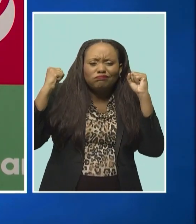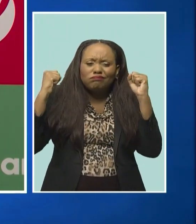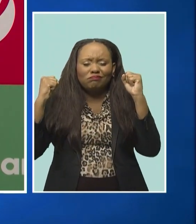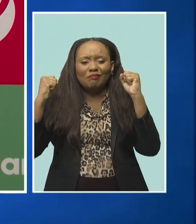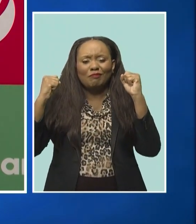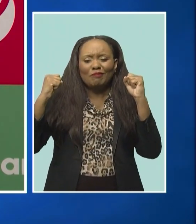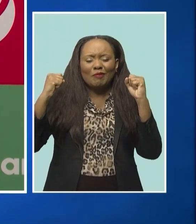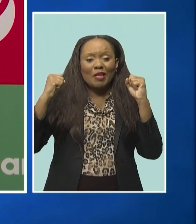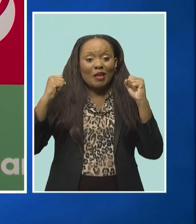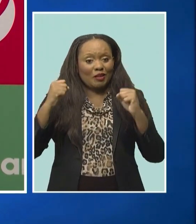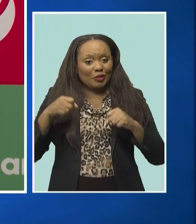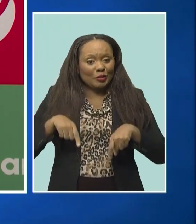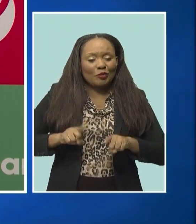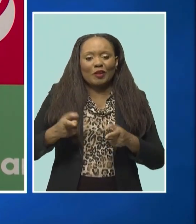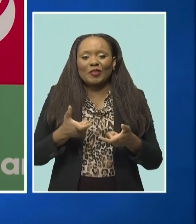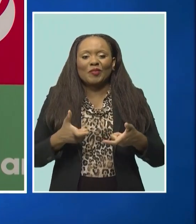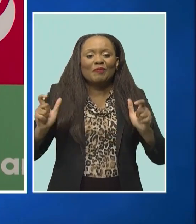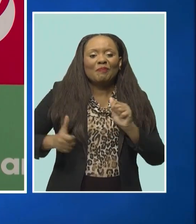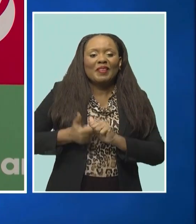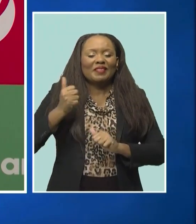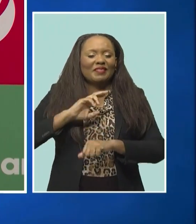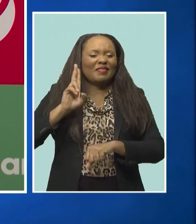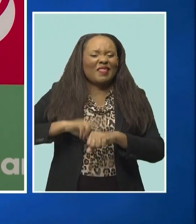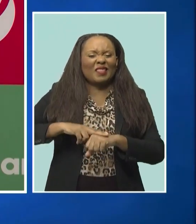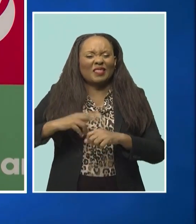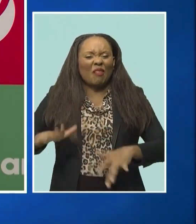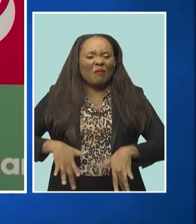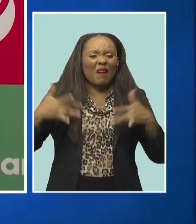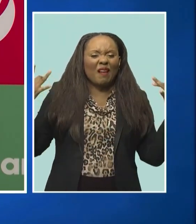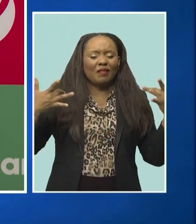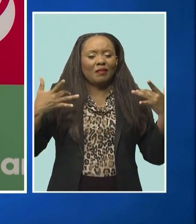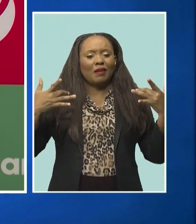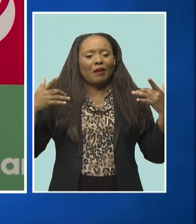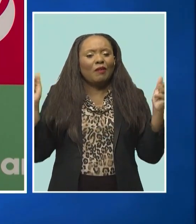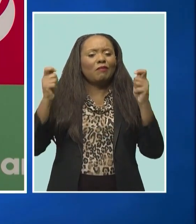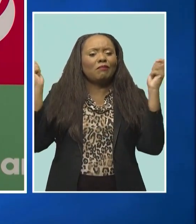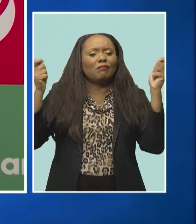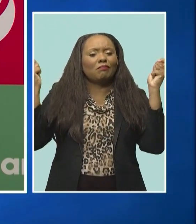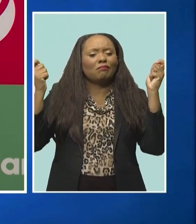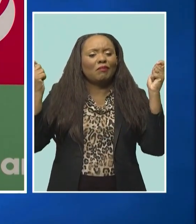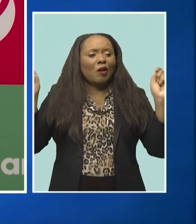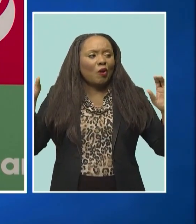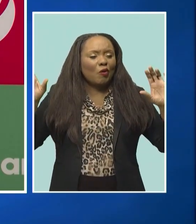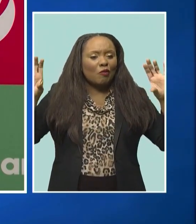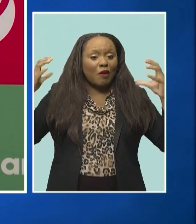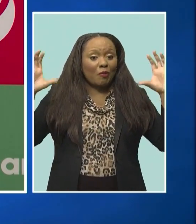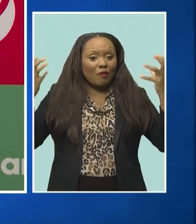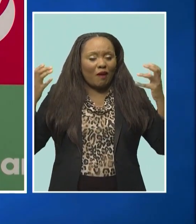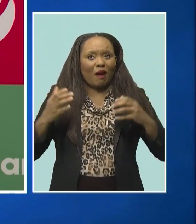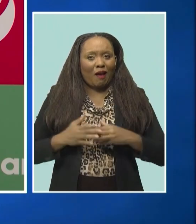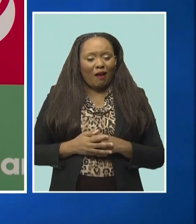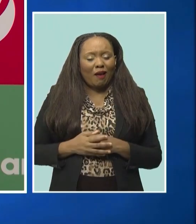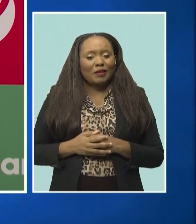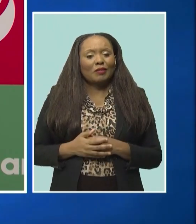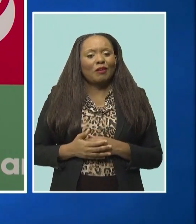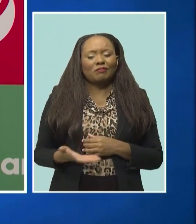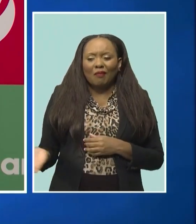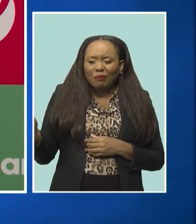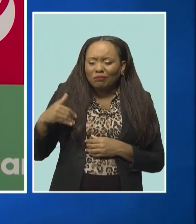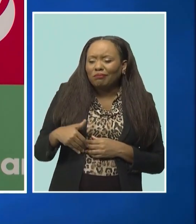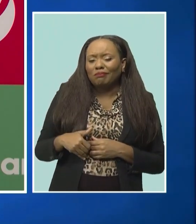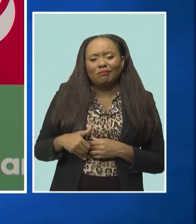big showdown. That draw took place at Scotiabank on Broad Street today. When the finals come off next Saturday, the 15th at